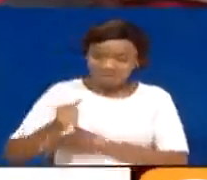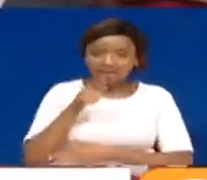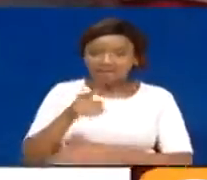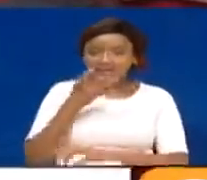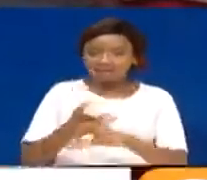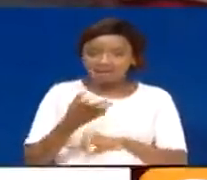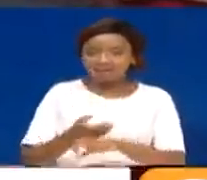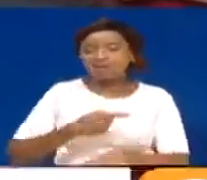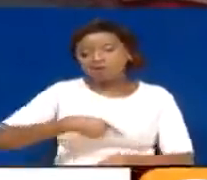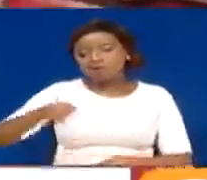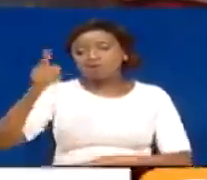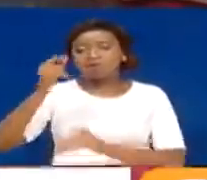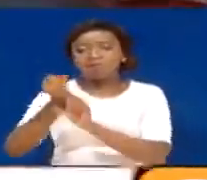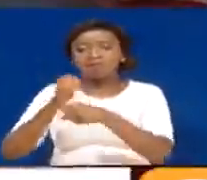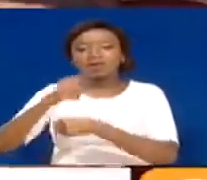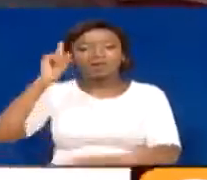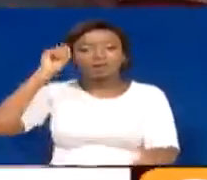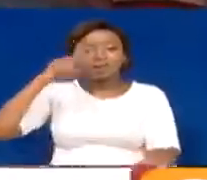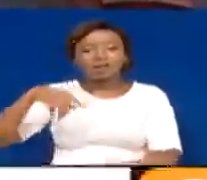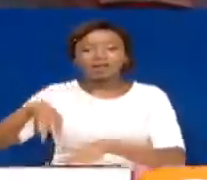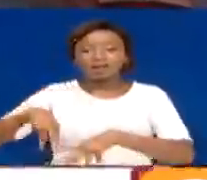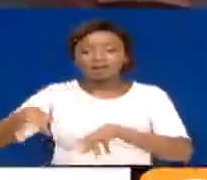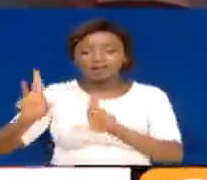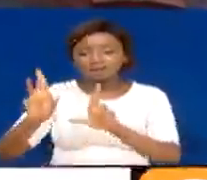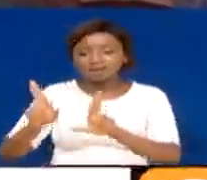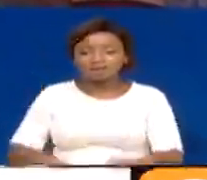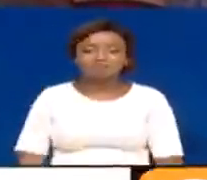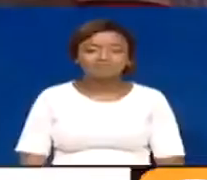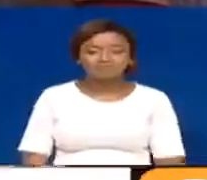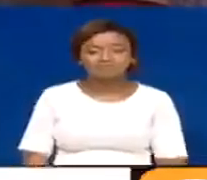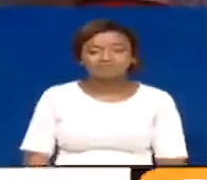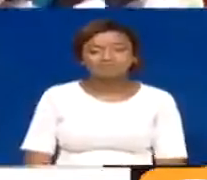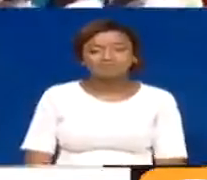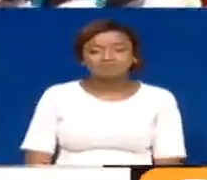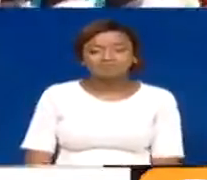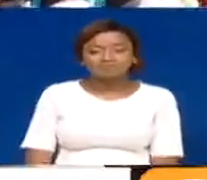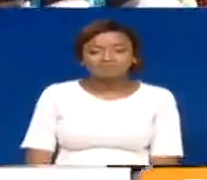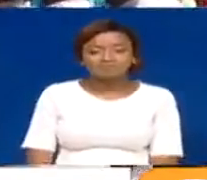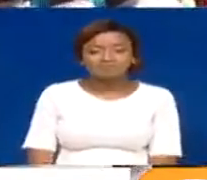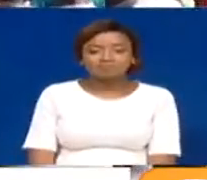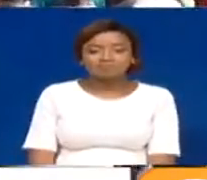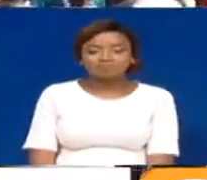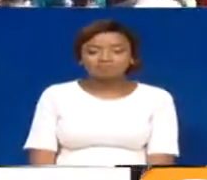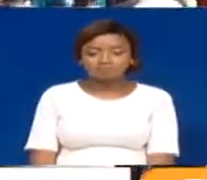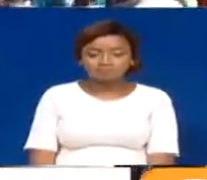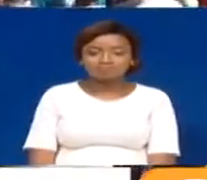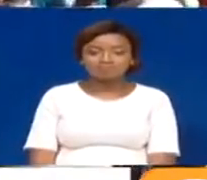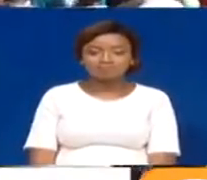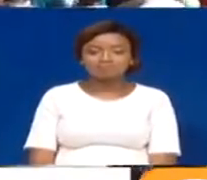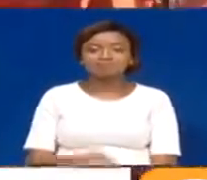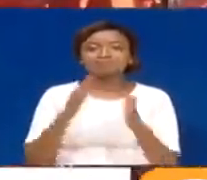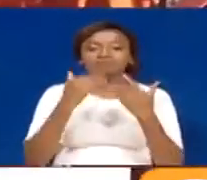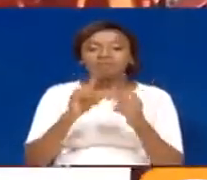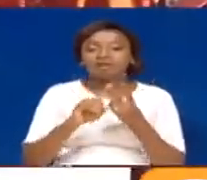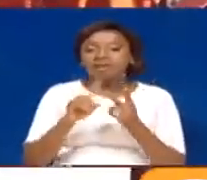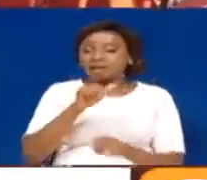county tunazinunua, alafu tunajenga mabarabara naye. Ngatia was flanked by former Kibwezi MP